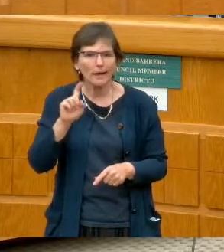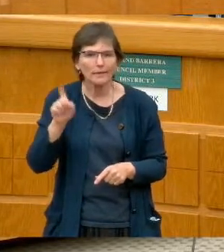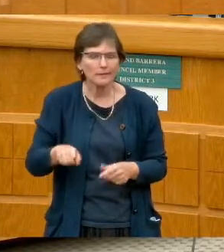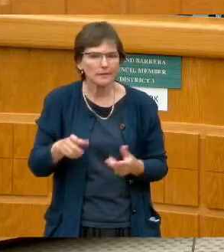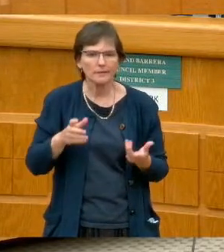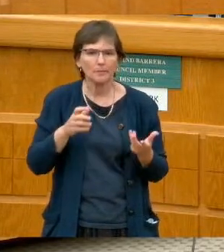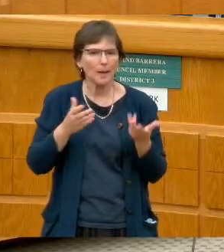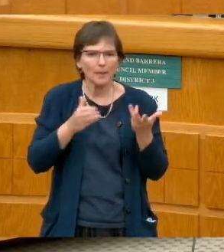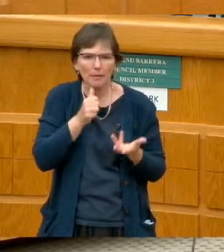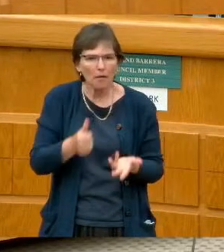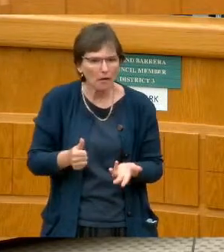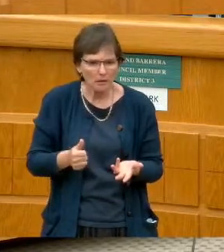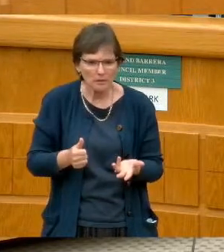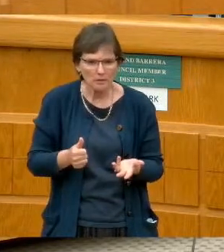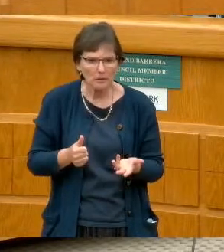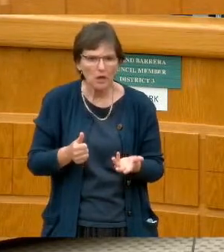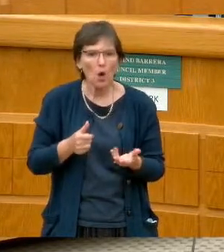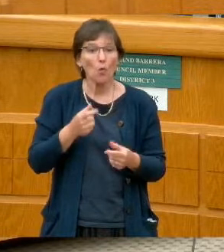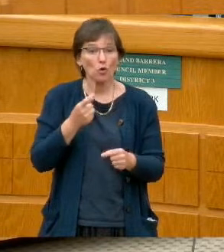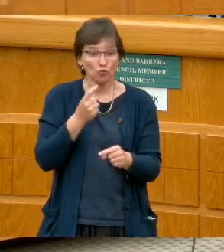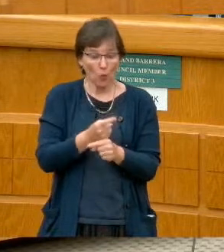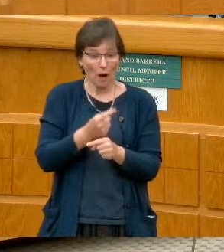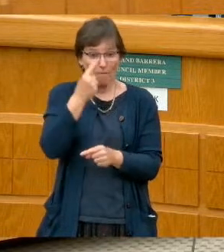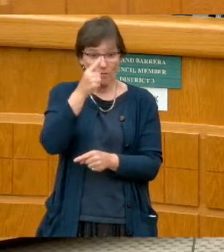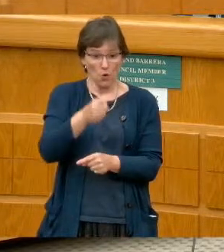North Texas or East Texas.